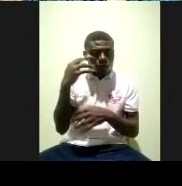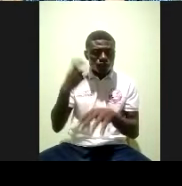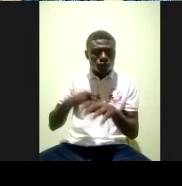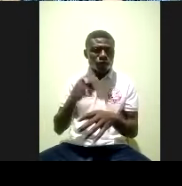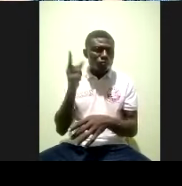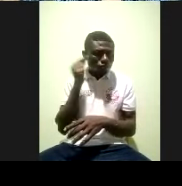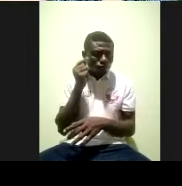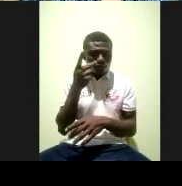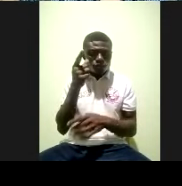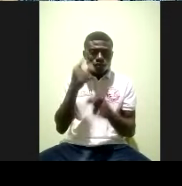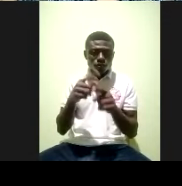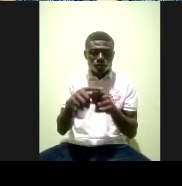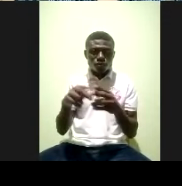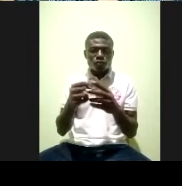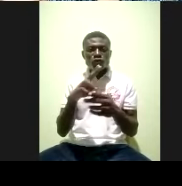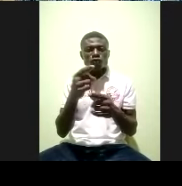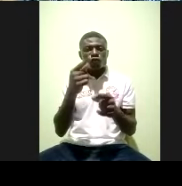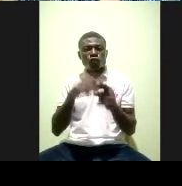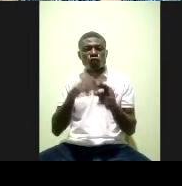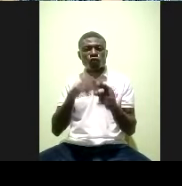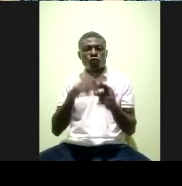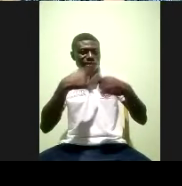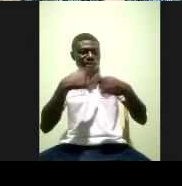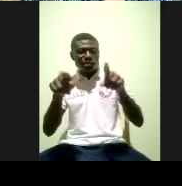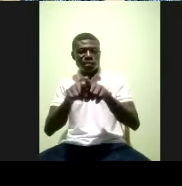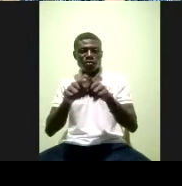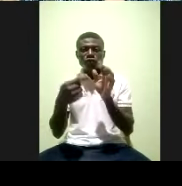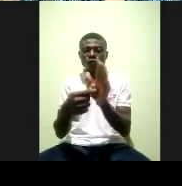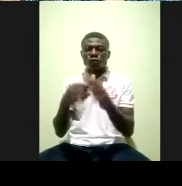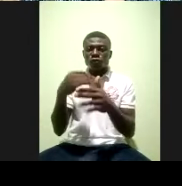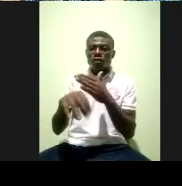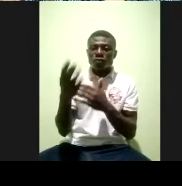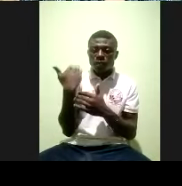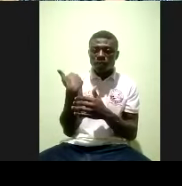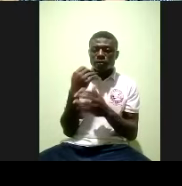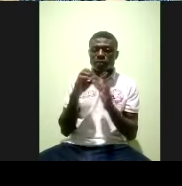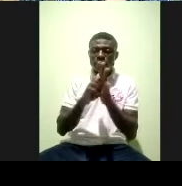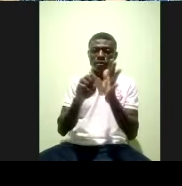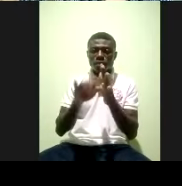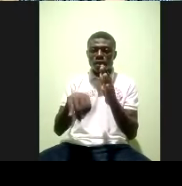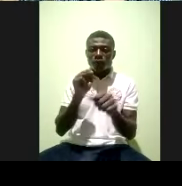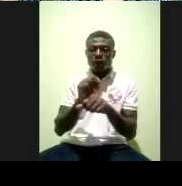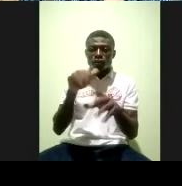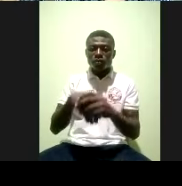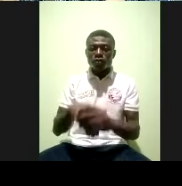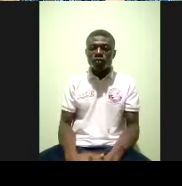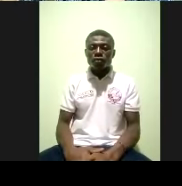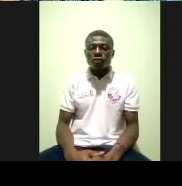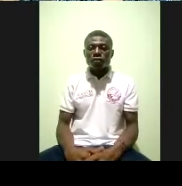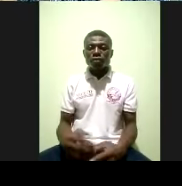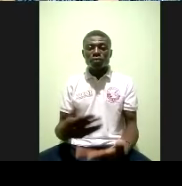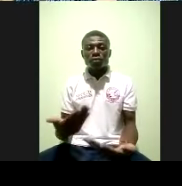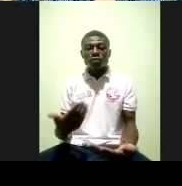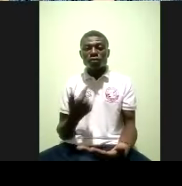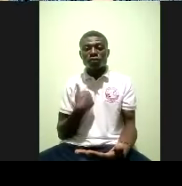omitting one sound and substituting another, as I showed in the previous examples. Like if there is a sentence